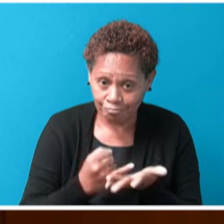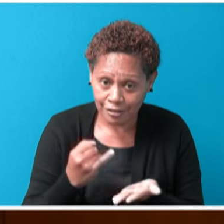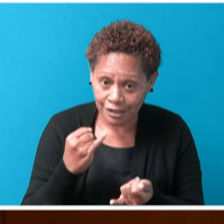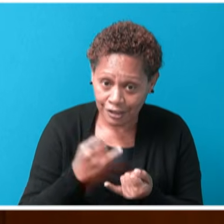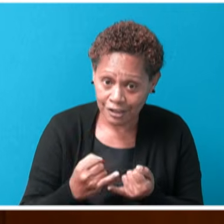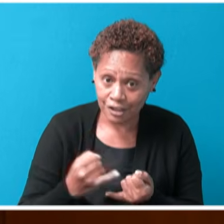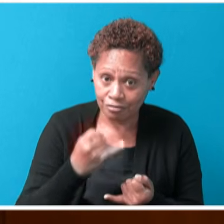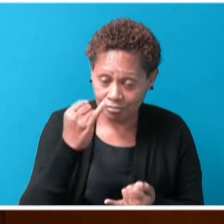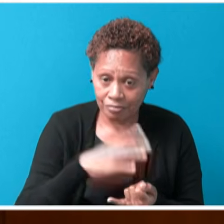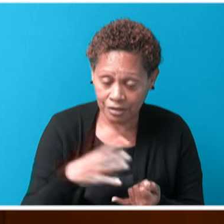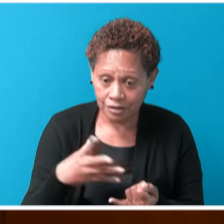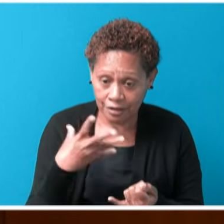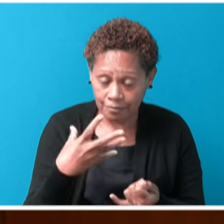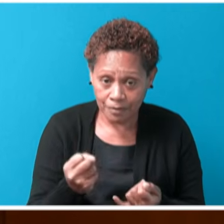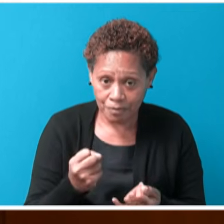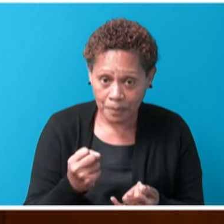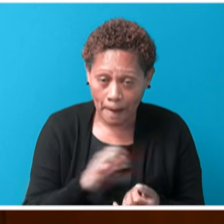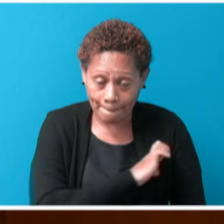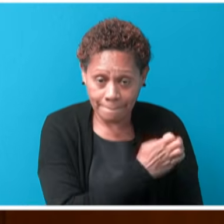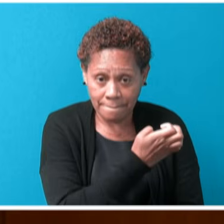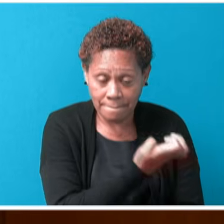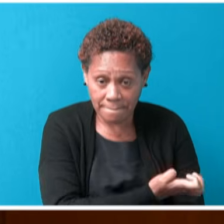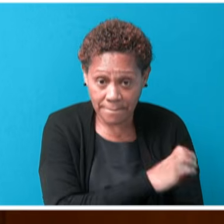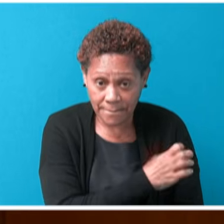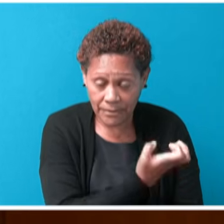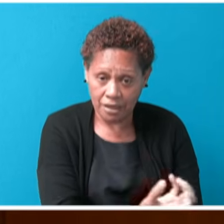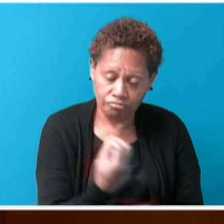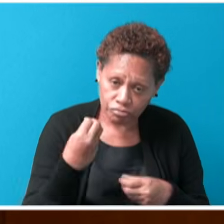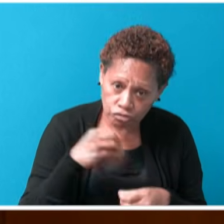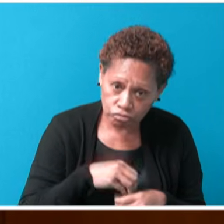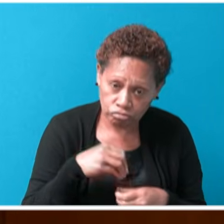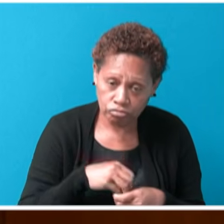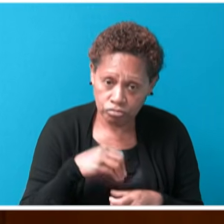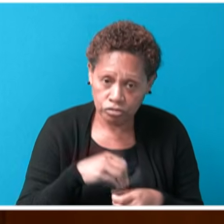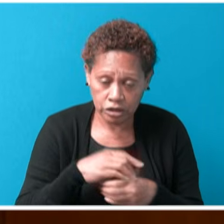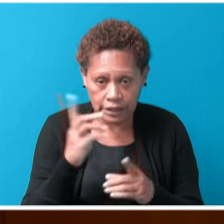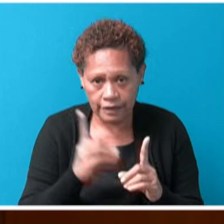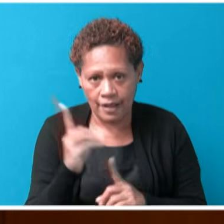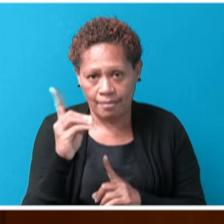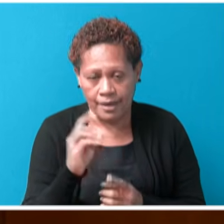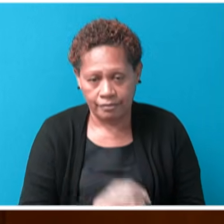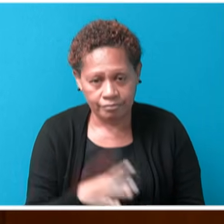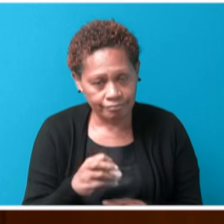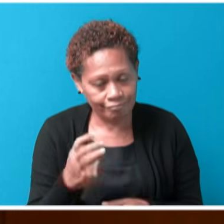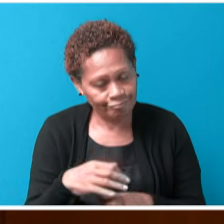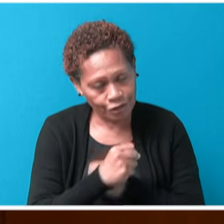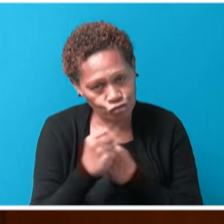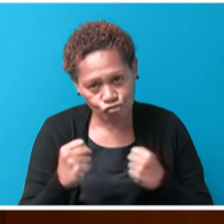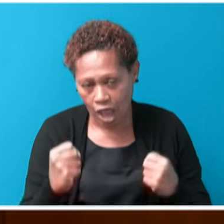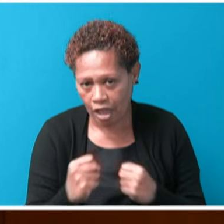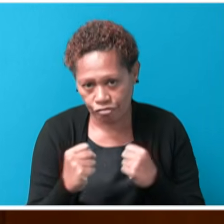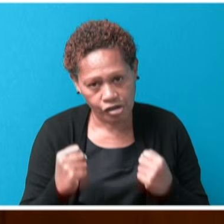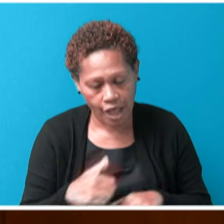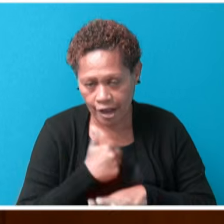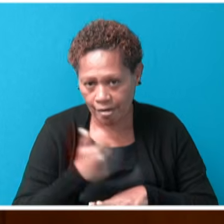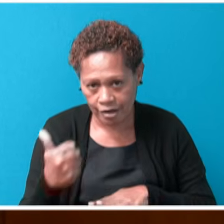leadership, empowered citizenship, inclusive development. We are strengthening governance not